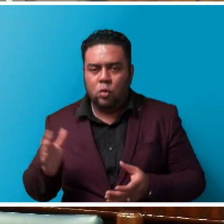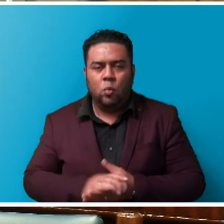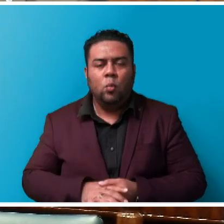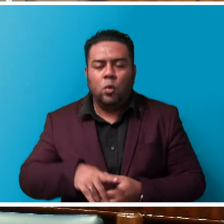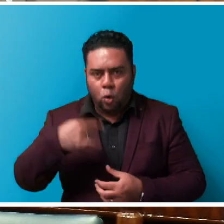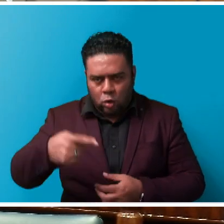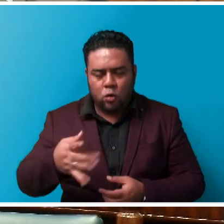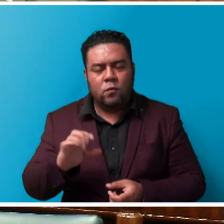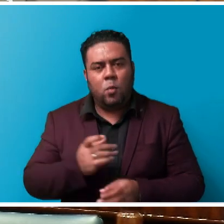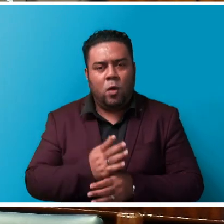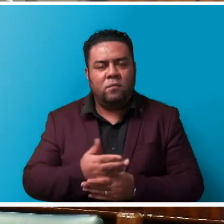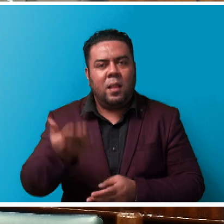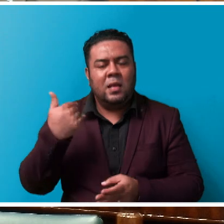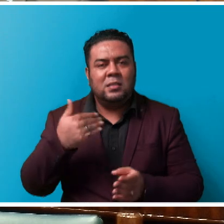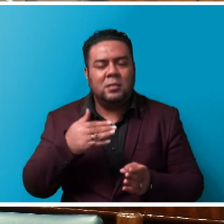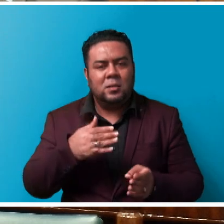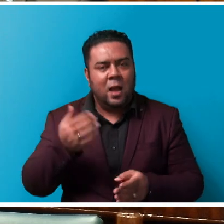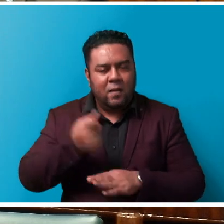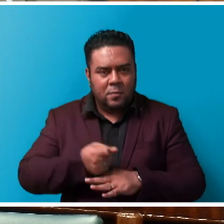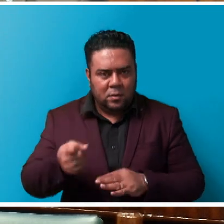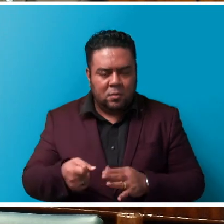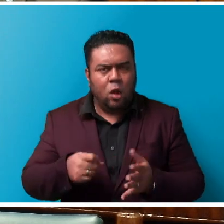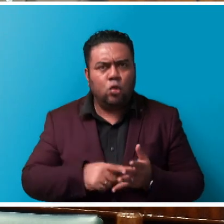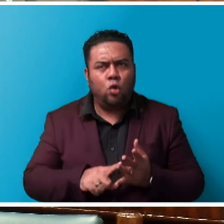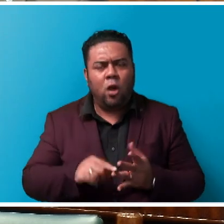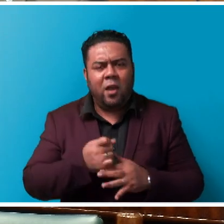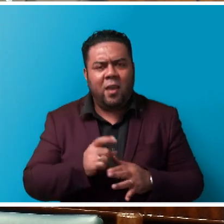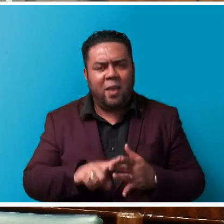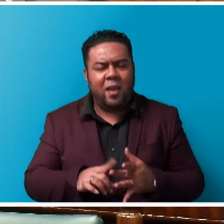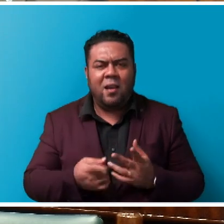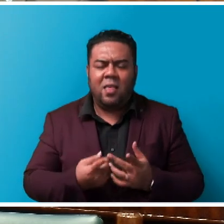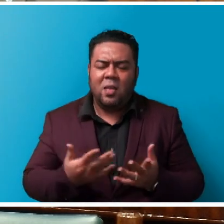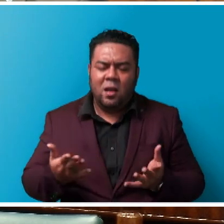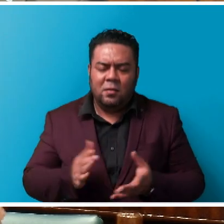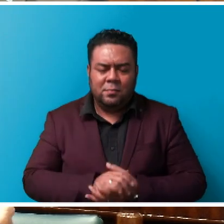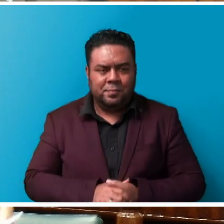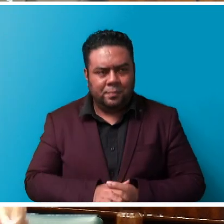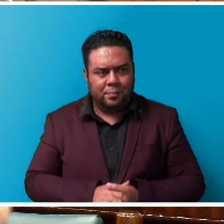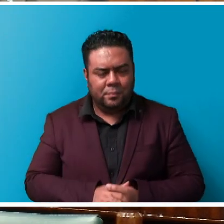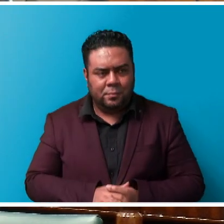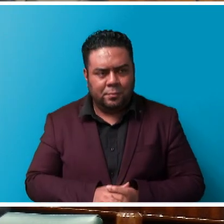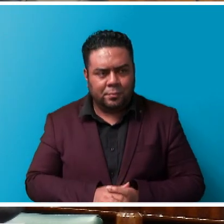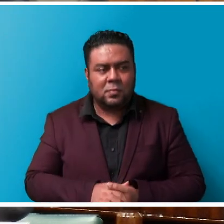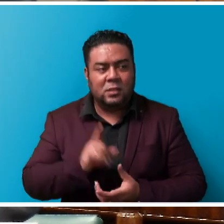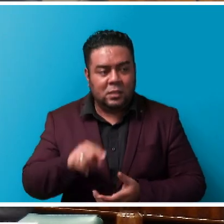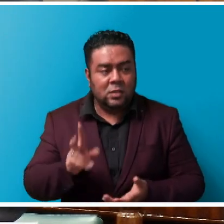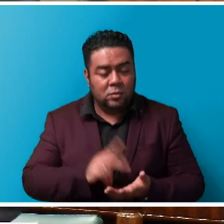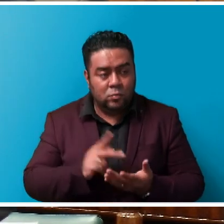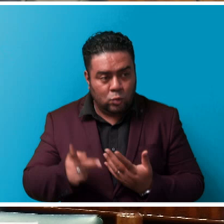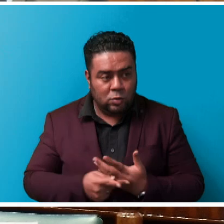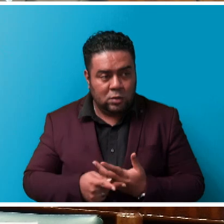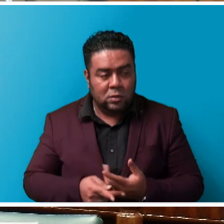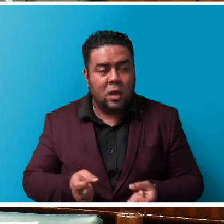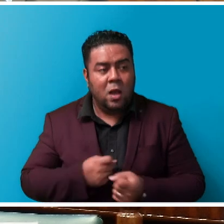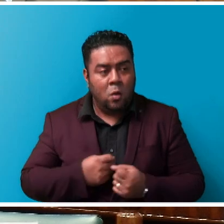government. Tabo Levu Bunyasi Tonge, Nasiani, and Nangara Stensoch. These projects exemplify our